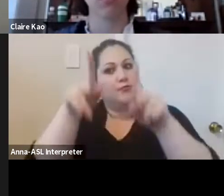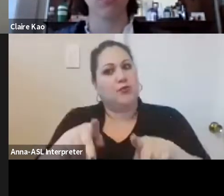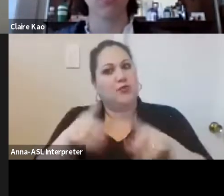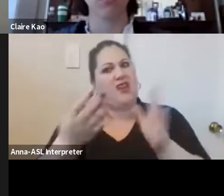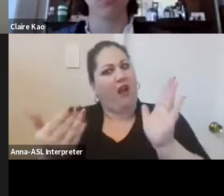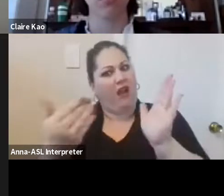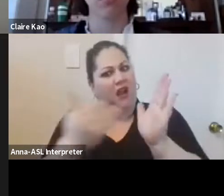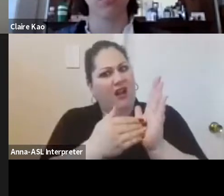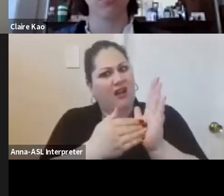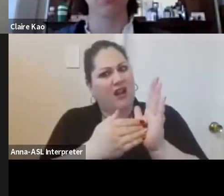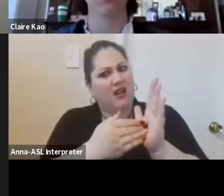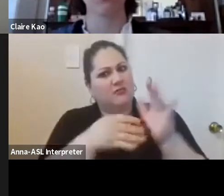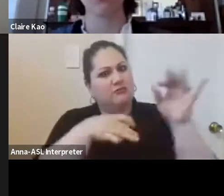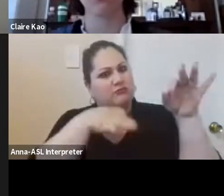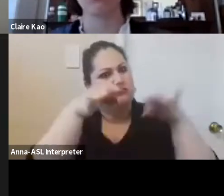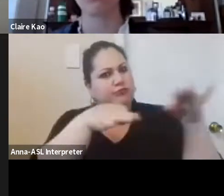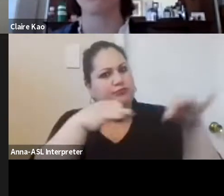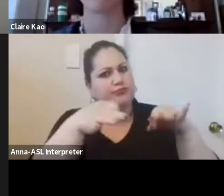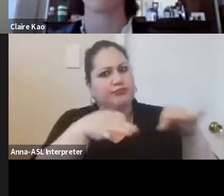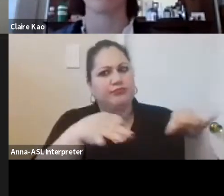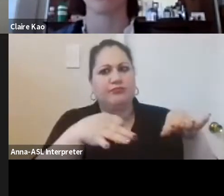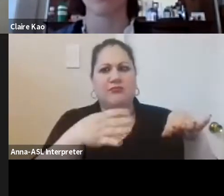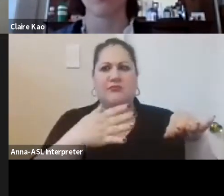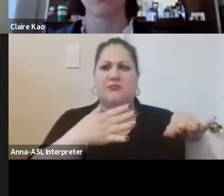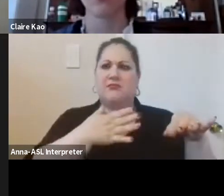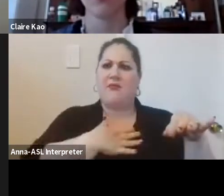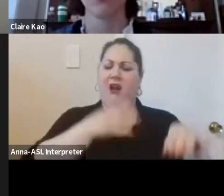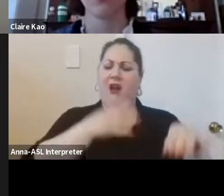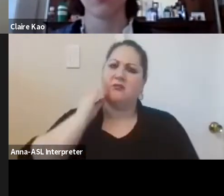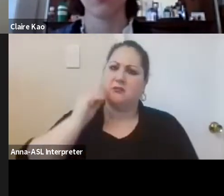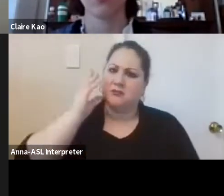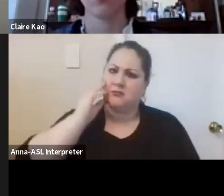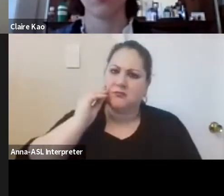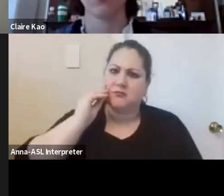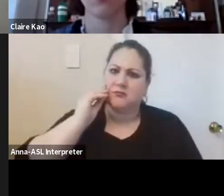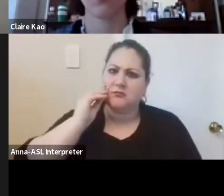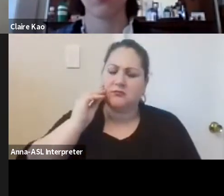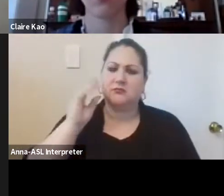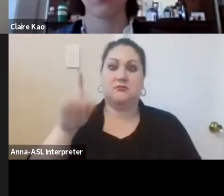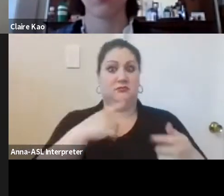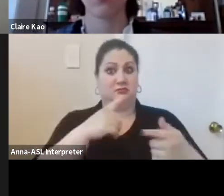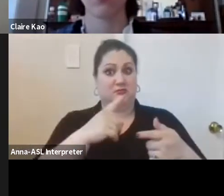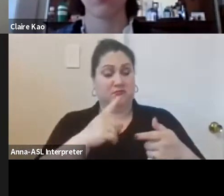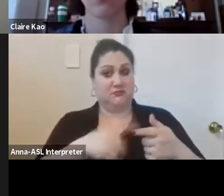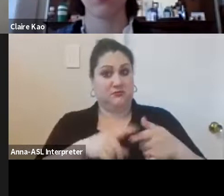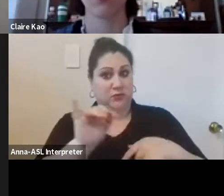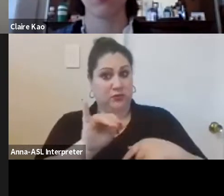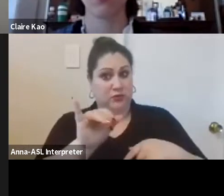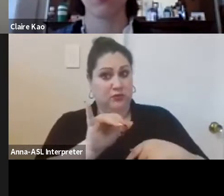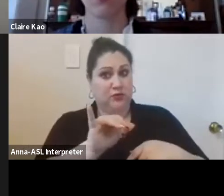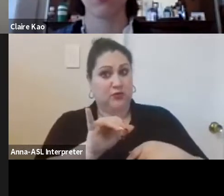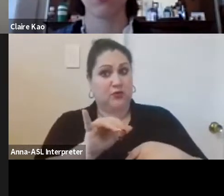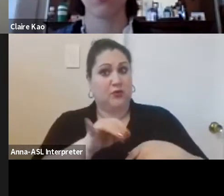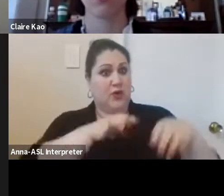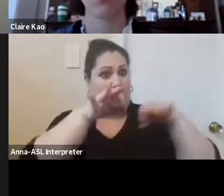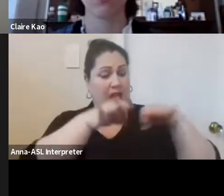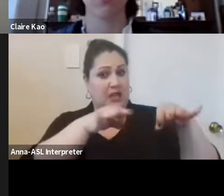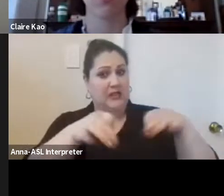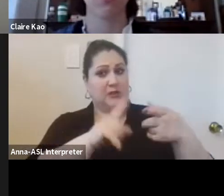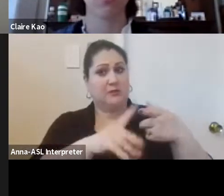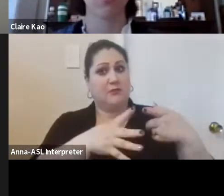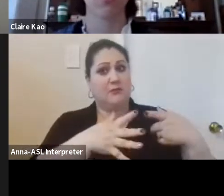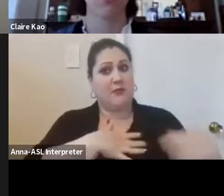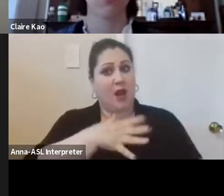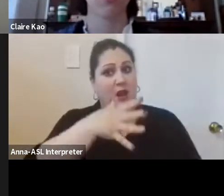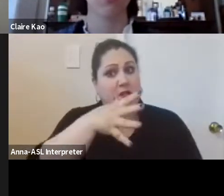of my case. And then he went on and told my mom that you should not let your daughter